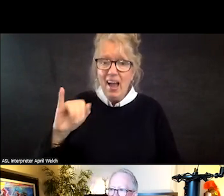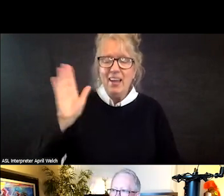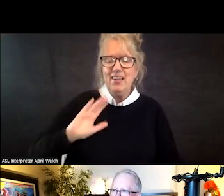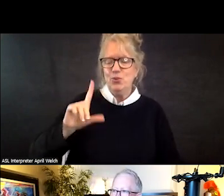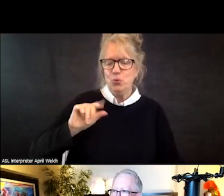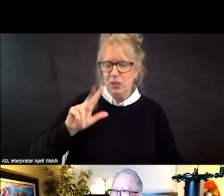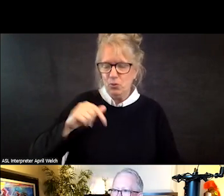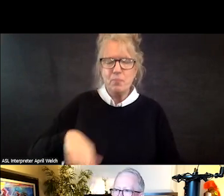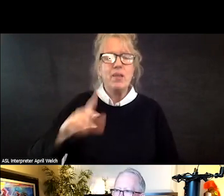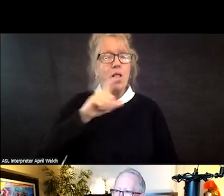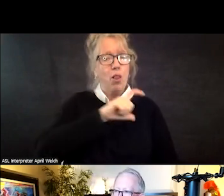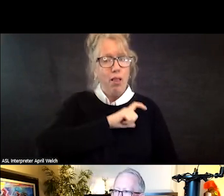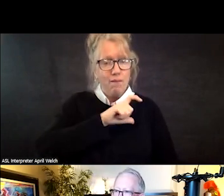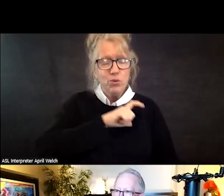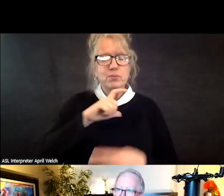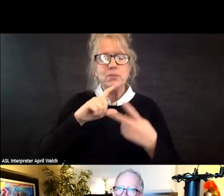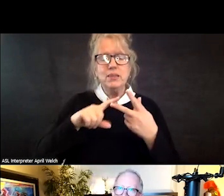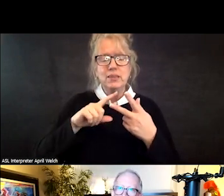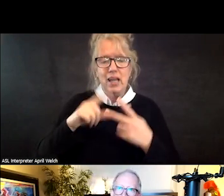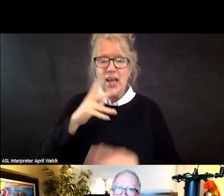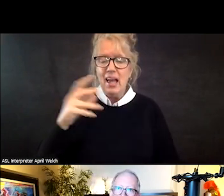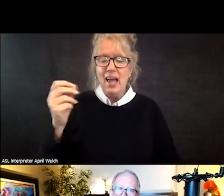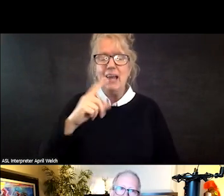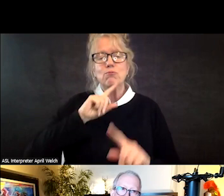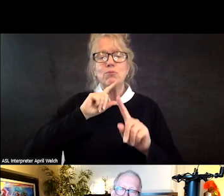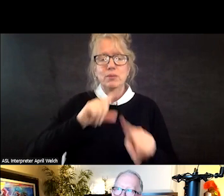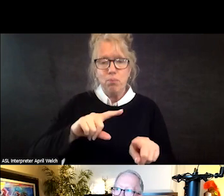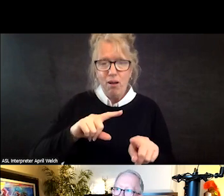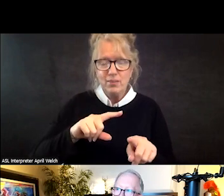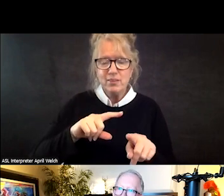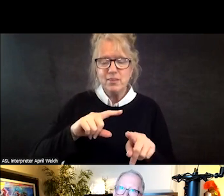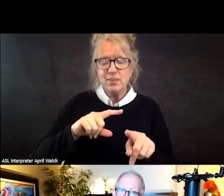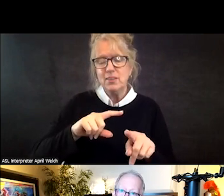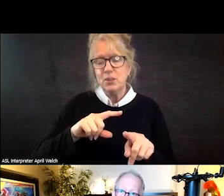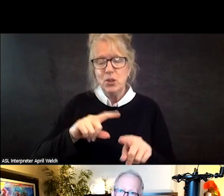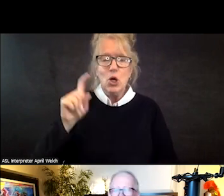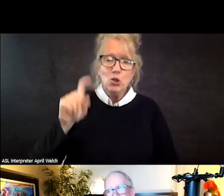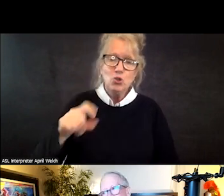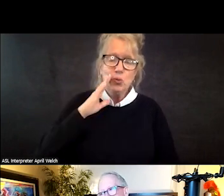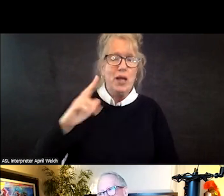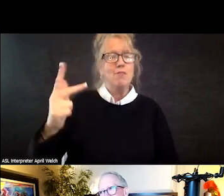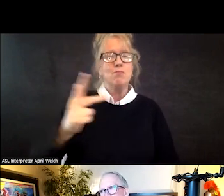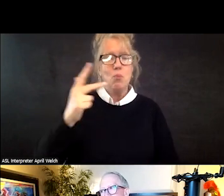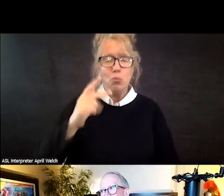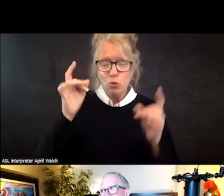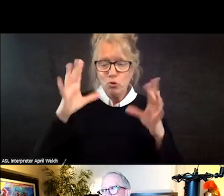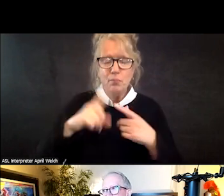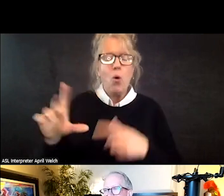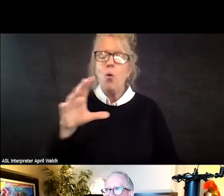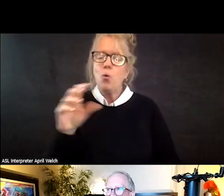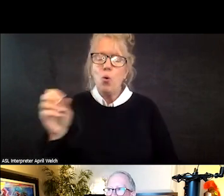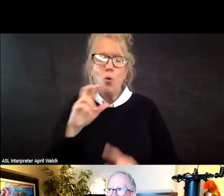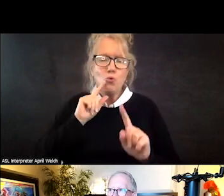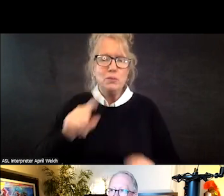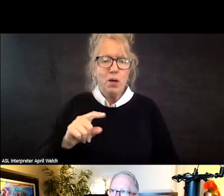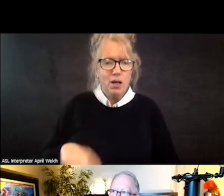law enforcement and response for should we have mobile crisis or a co-responder model with